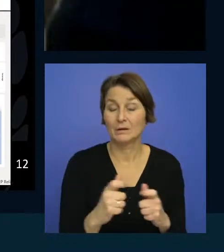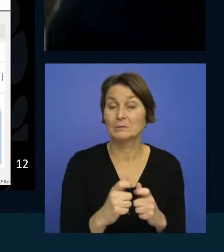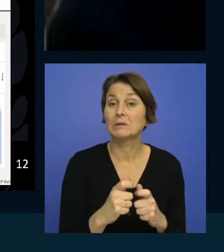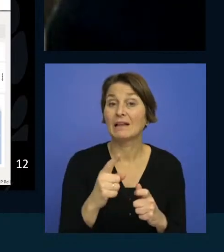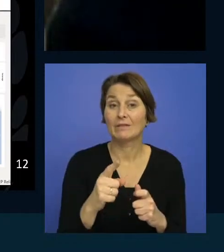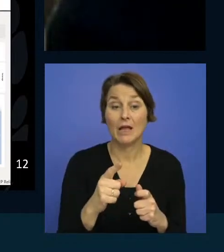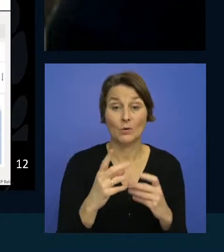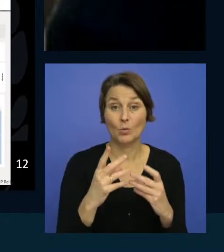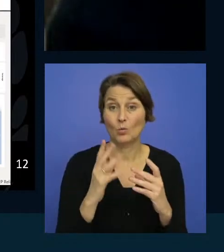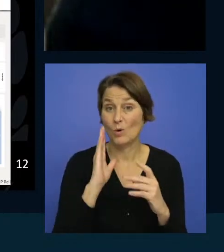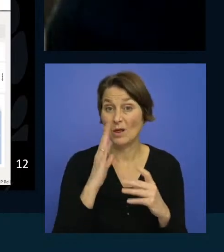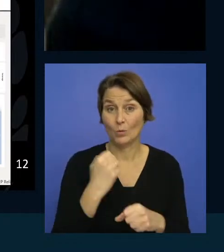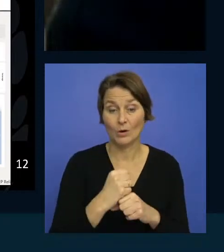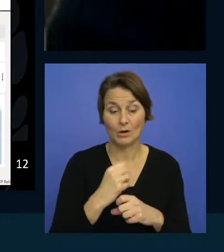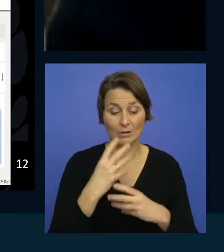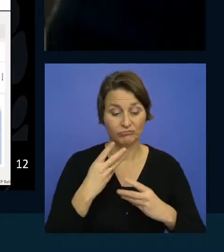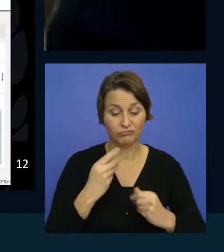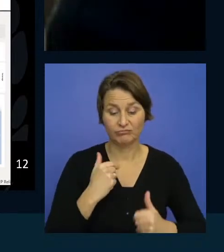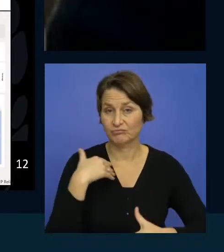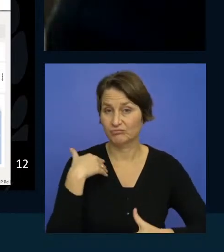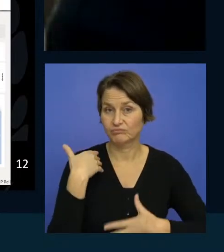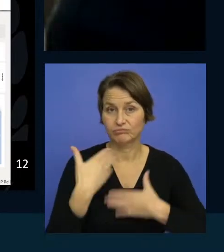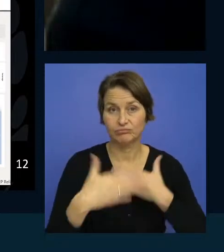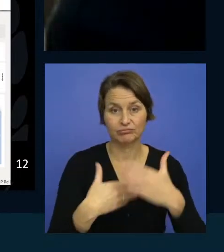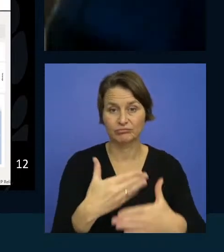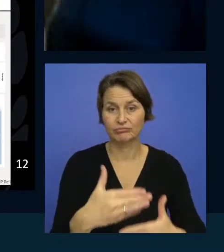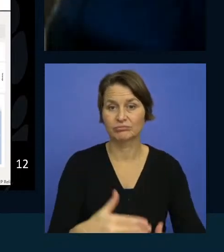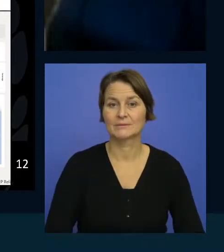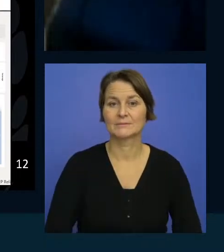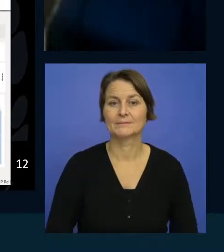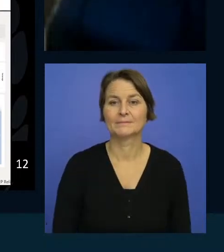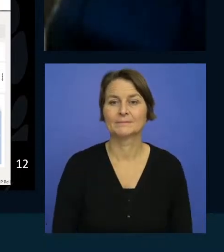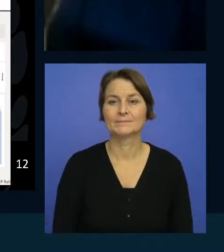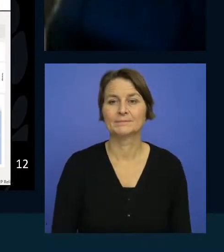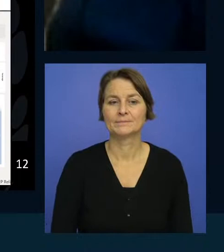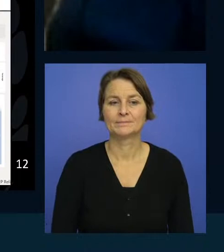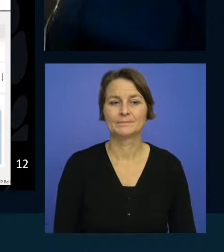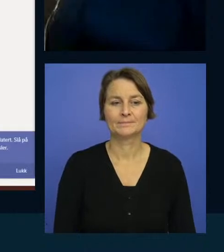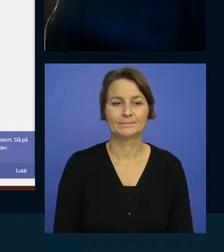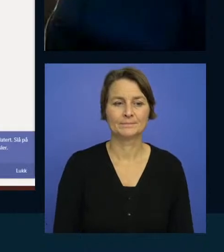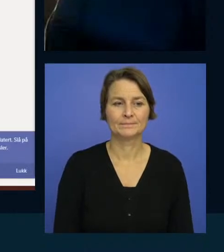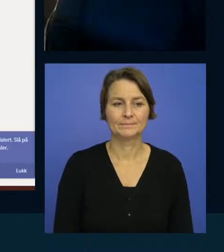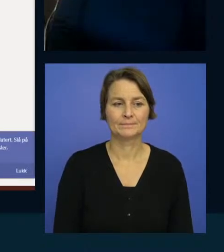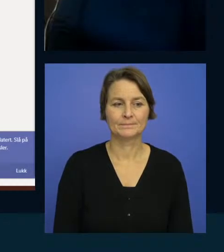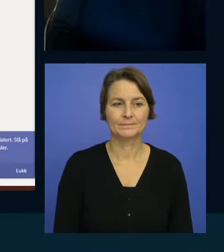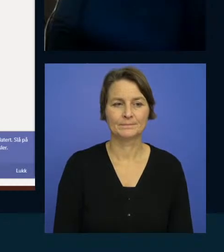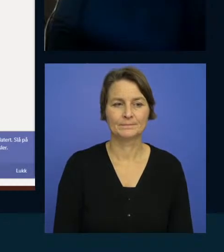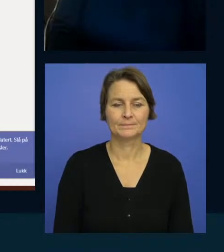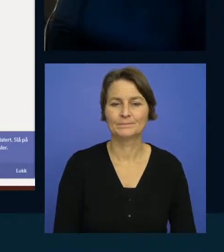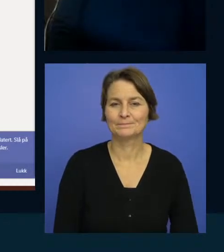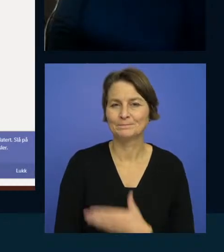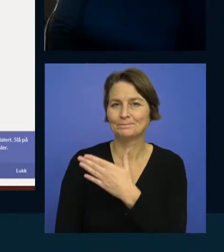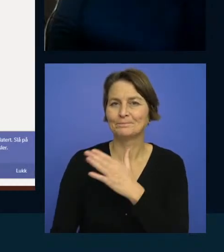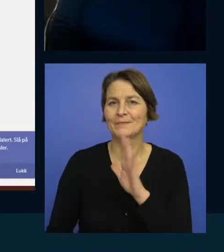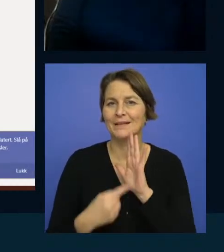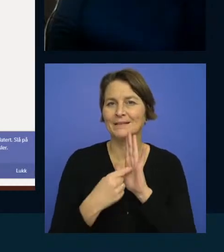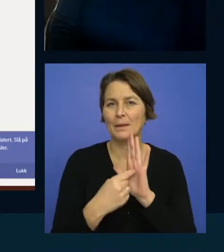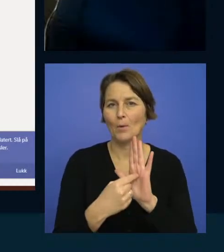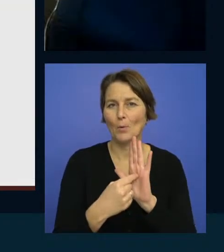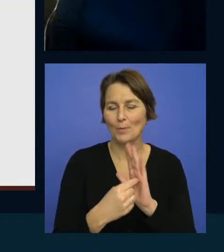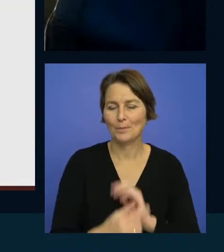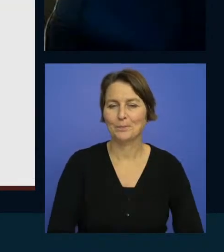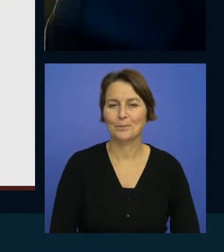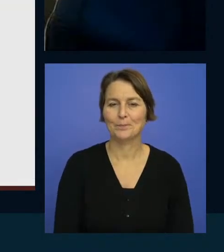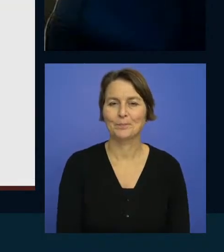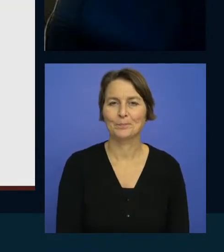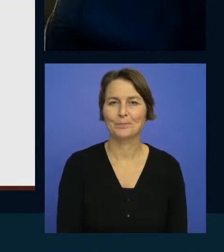seamlessly. So let's jump over to this demo then. Then I will start from